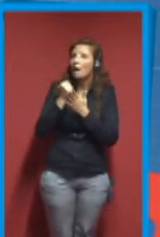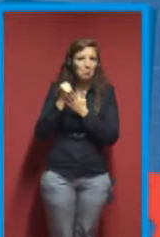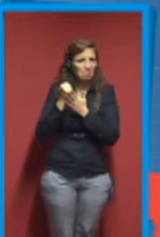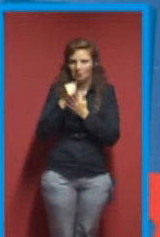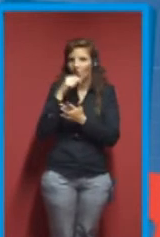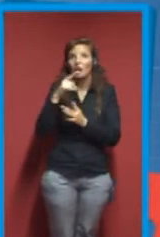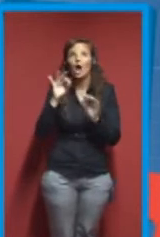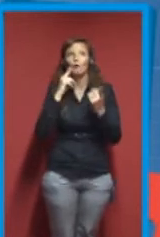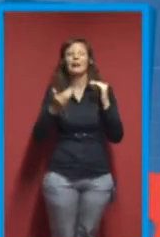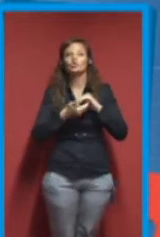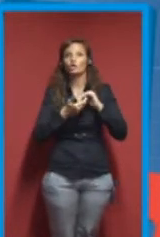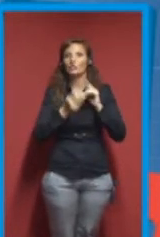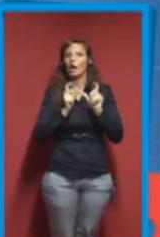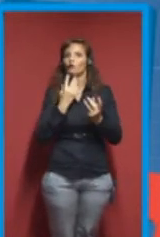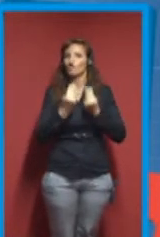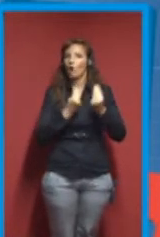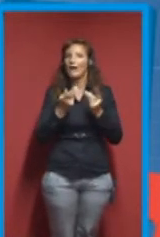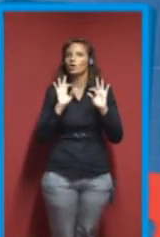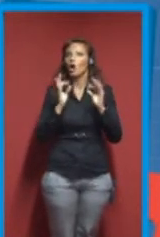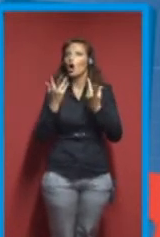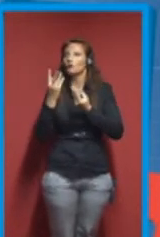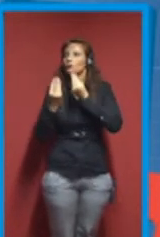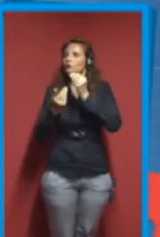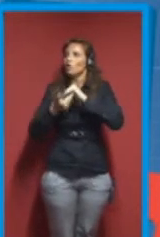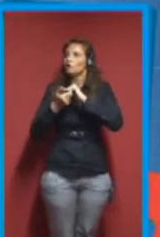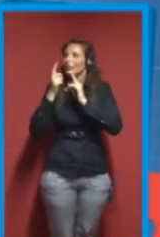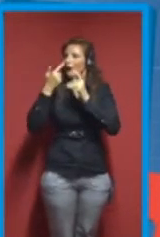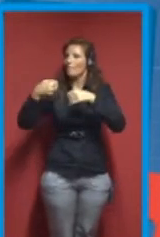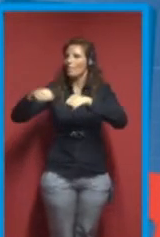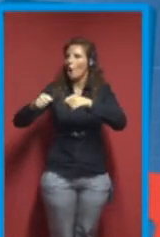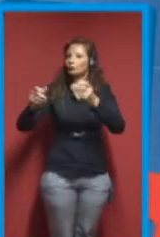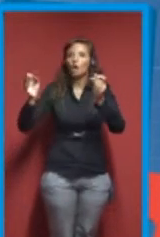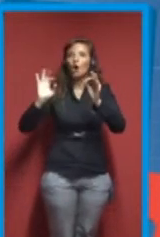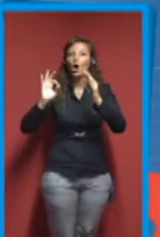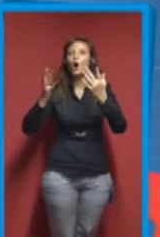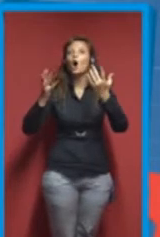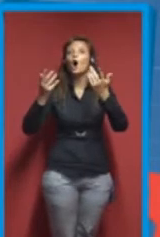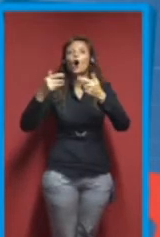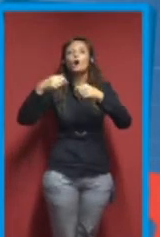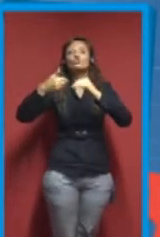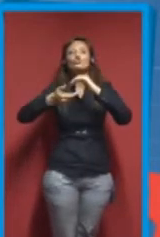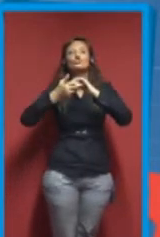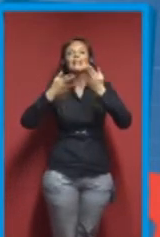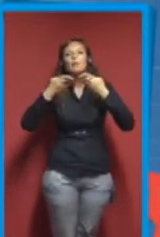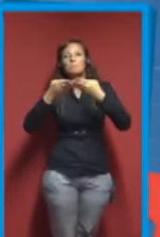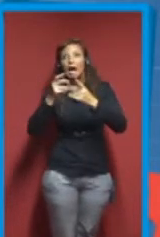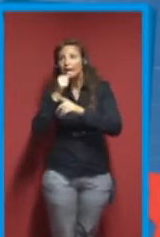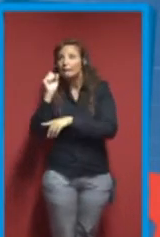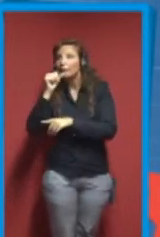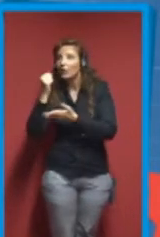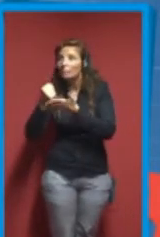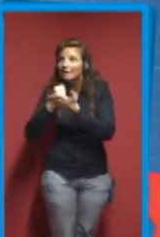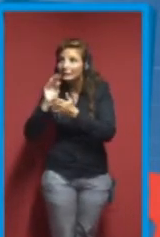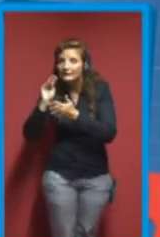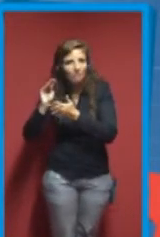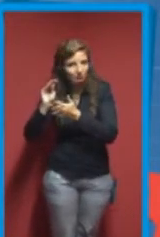company or a boat company or anything. Technically, with the internet and these machines networked, you can reach anyone